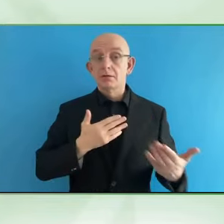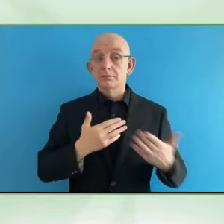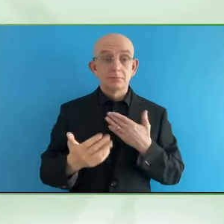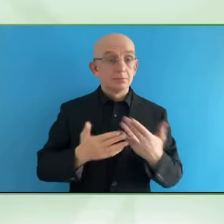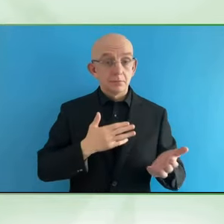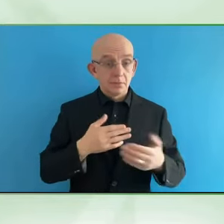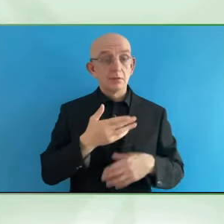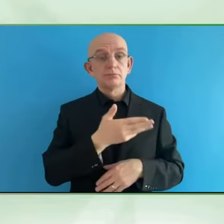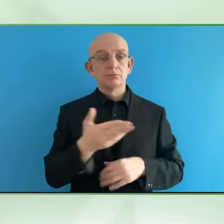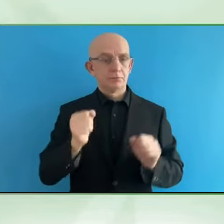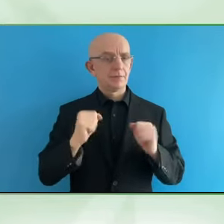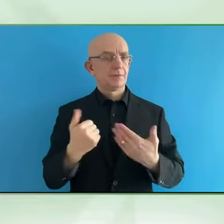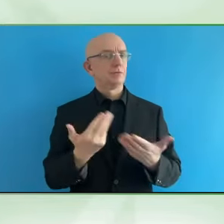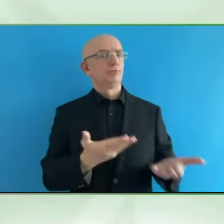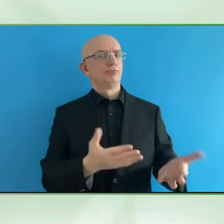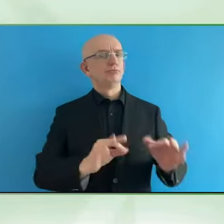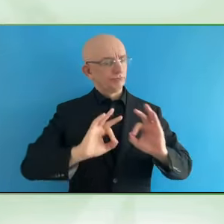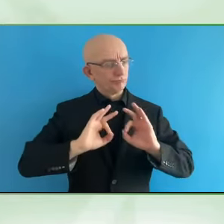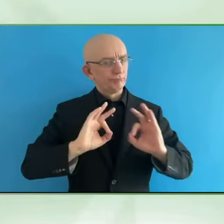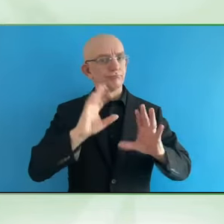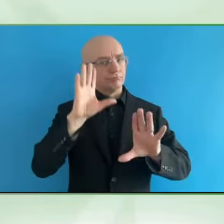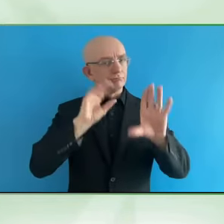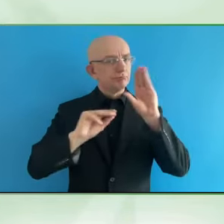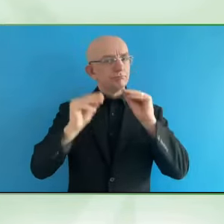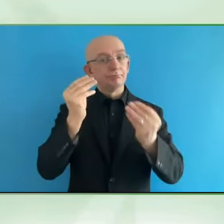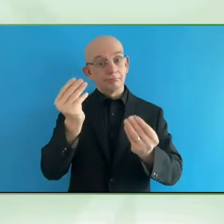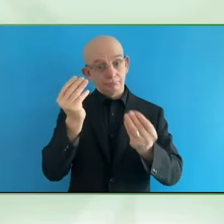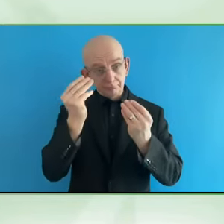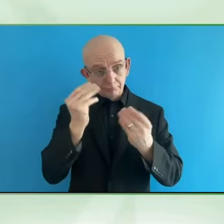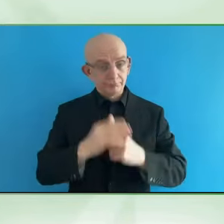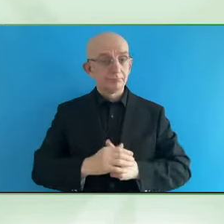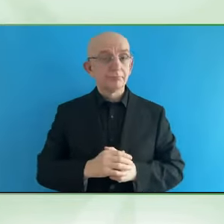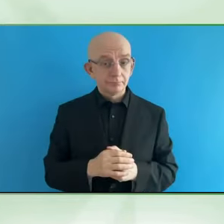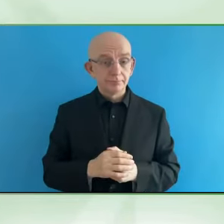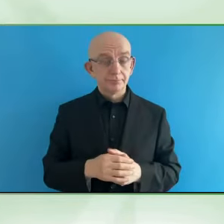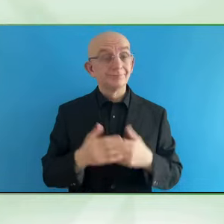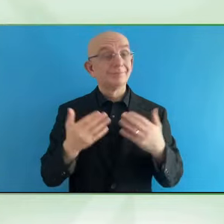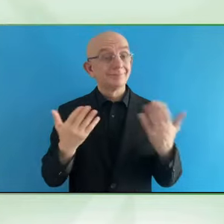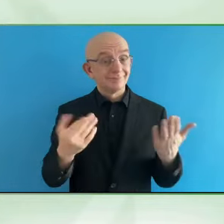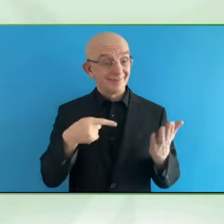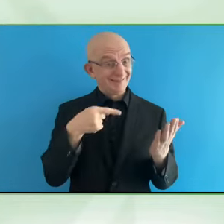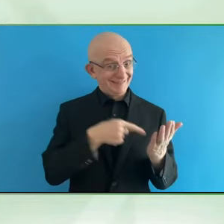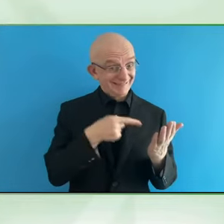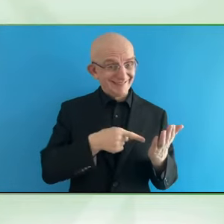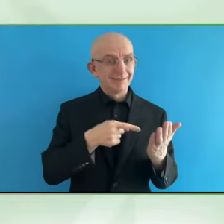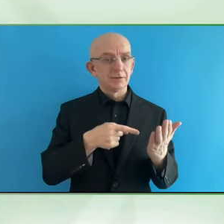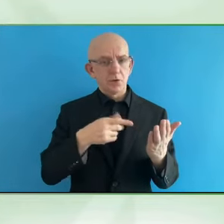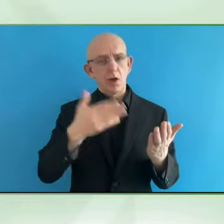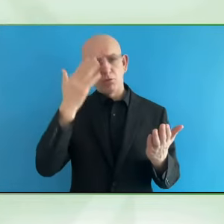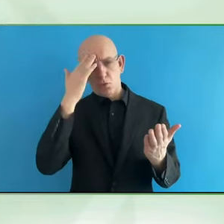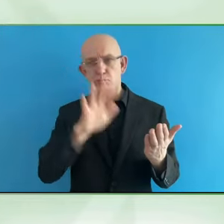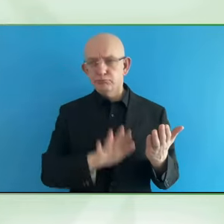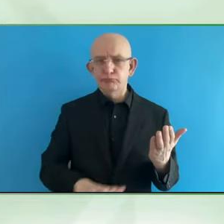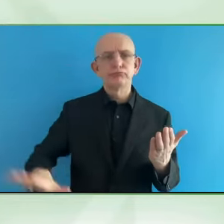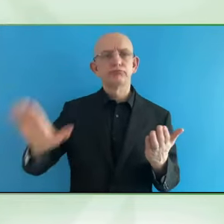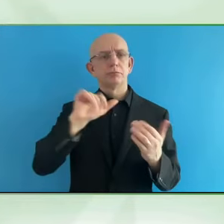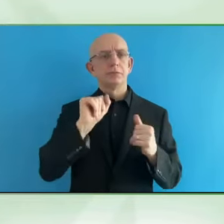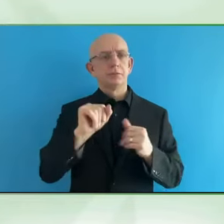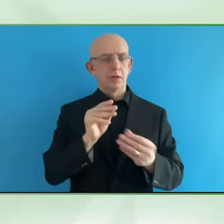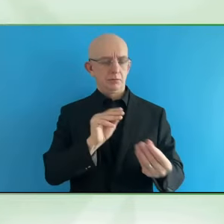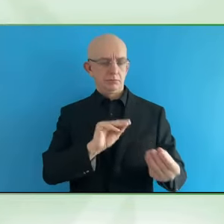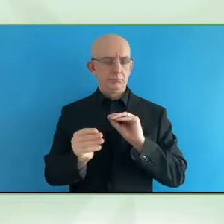recognizing and addressing individual diversity. The IEP creates an